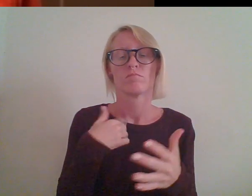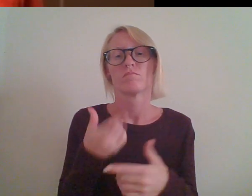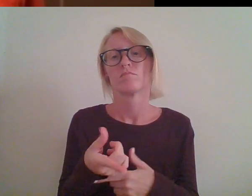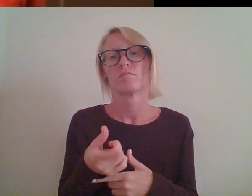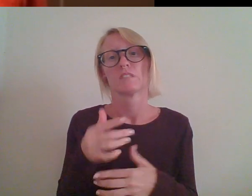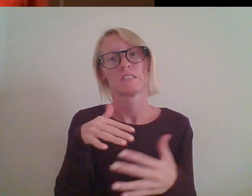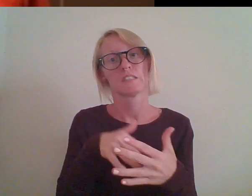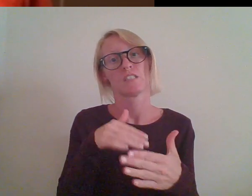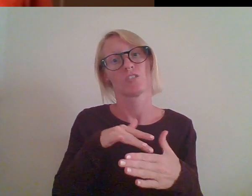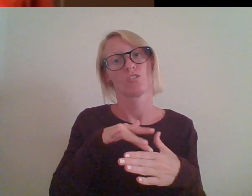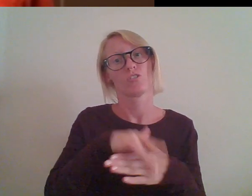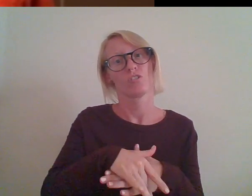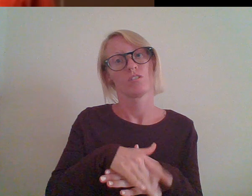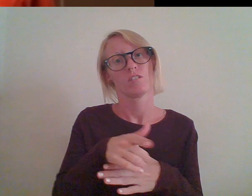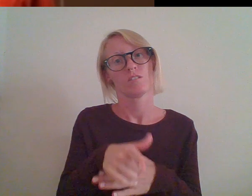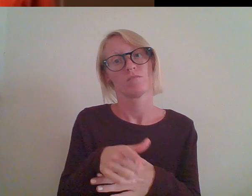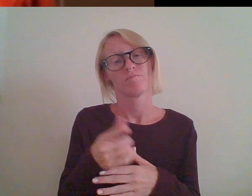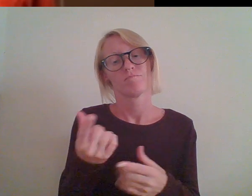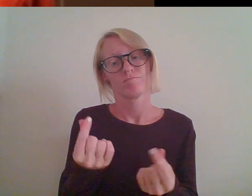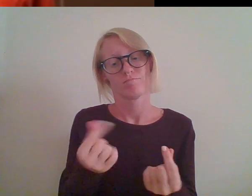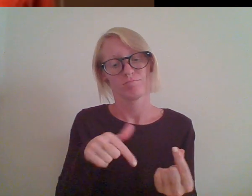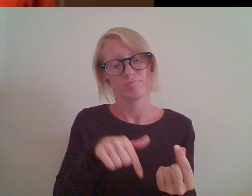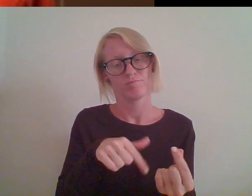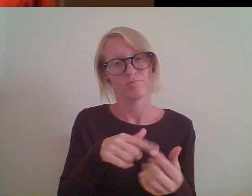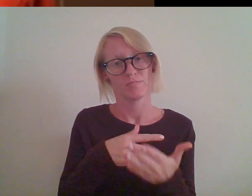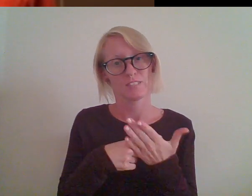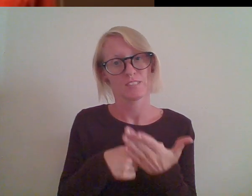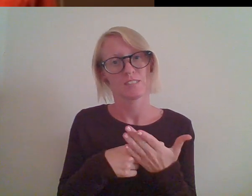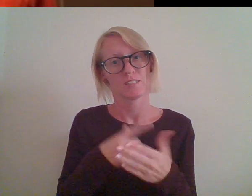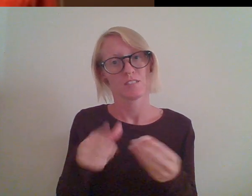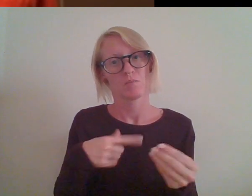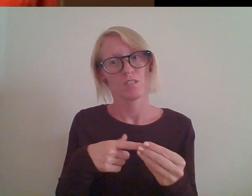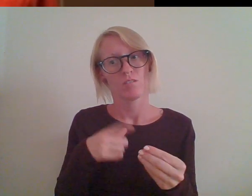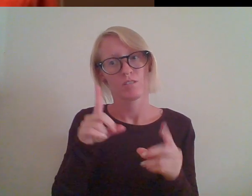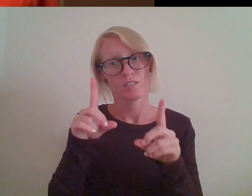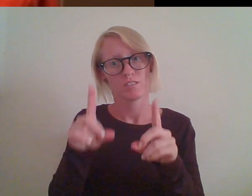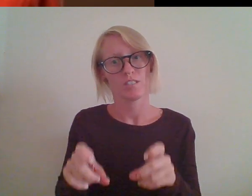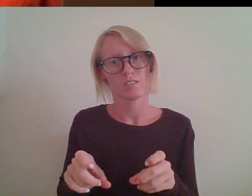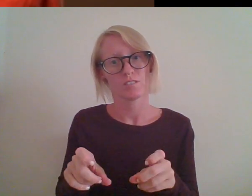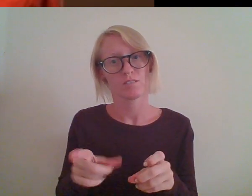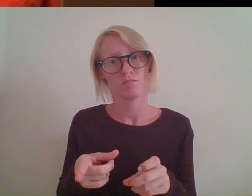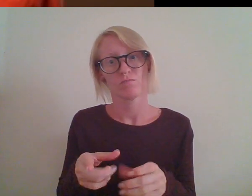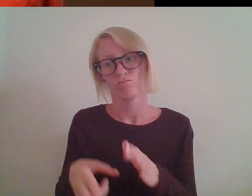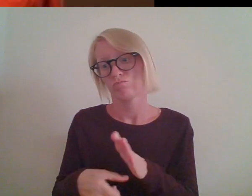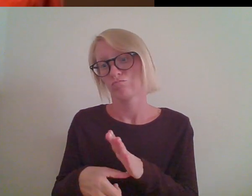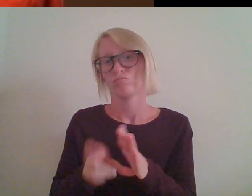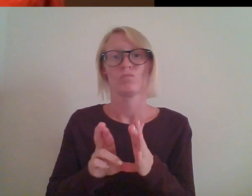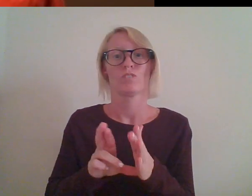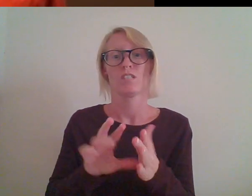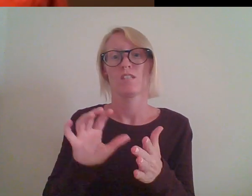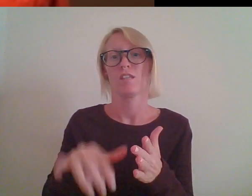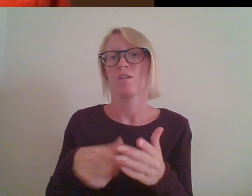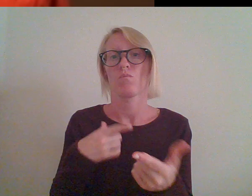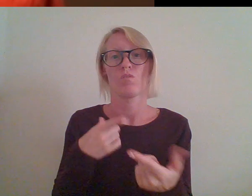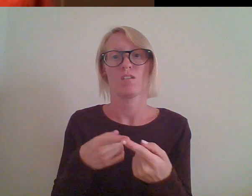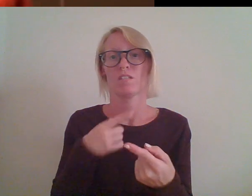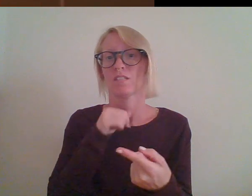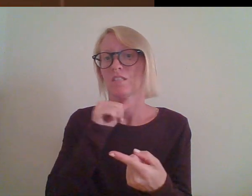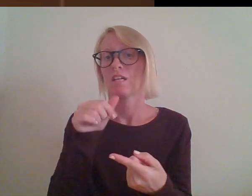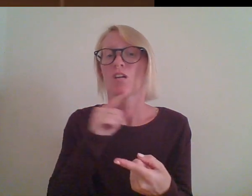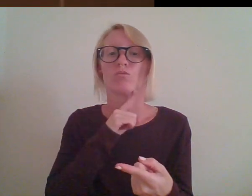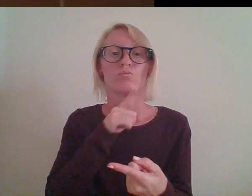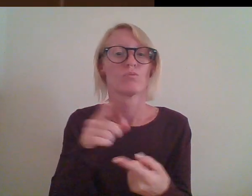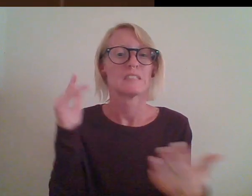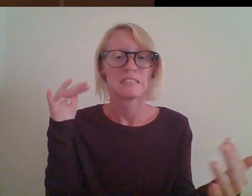studying early and do some of the things I've talked about, by the time you get to the test, you're just reviewing at that point, not truly